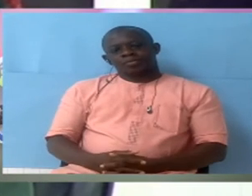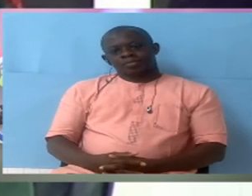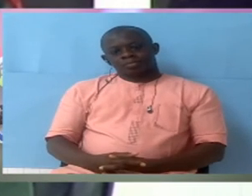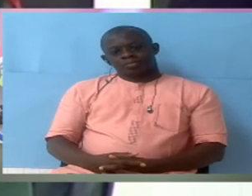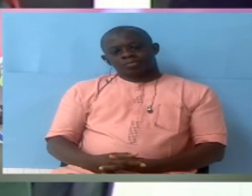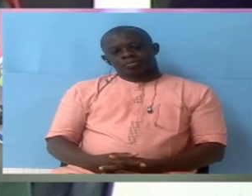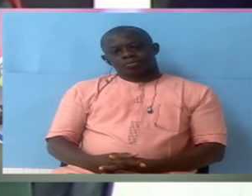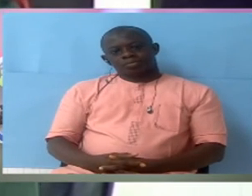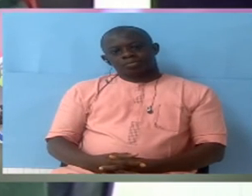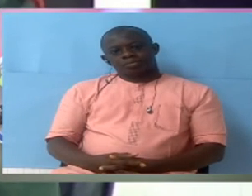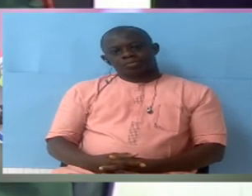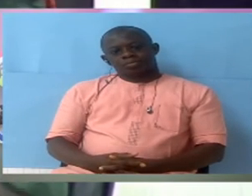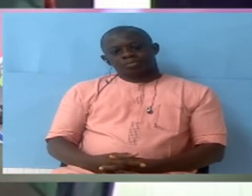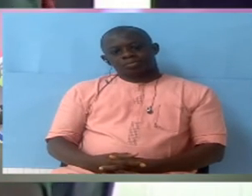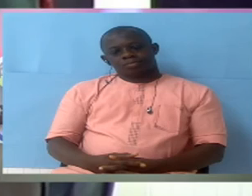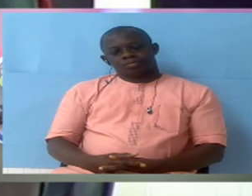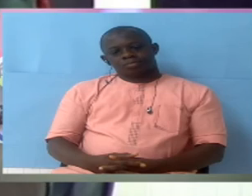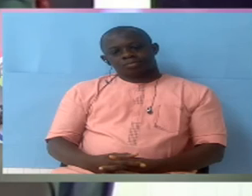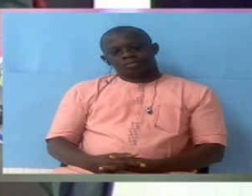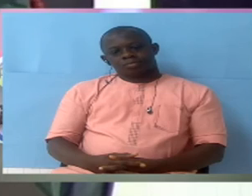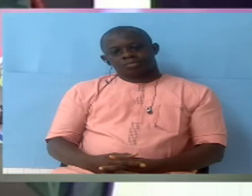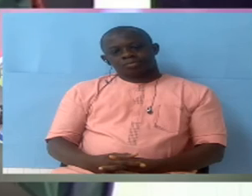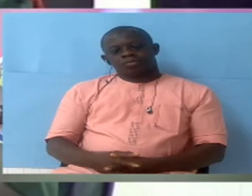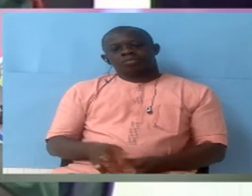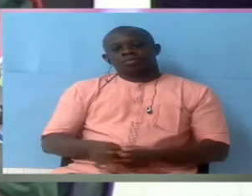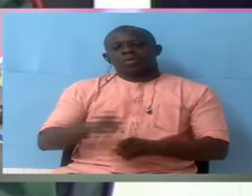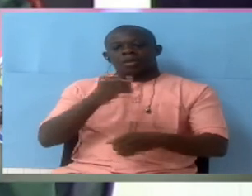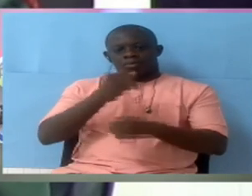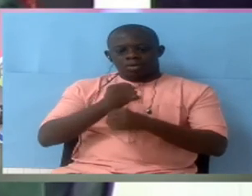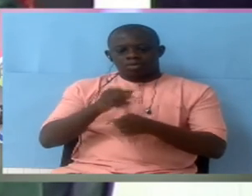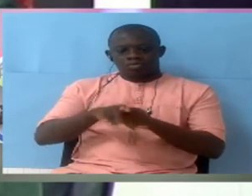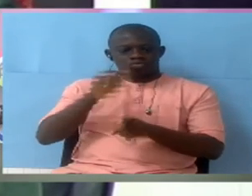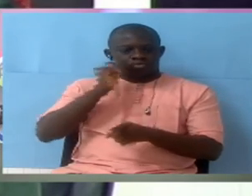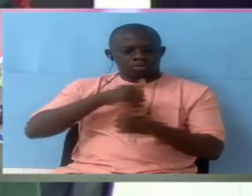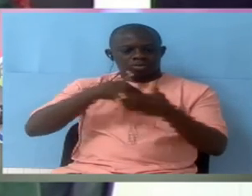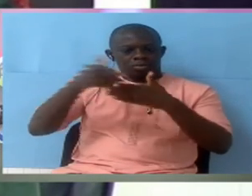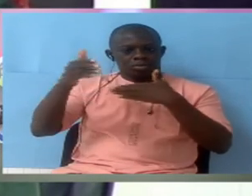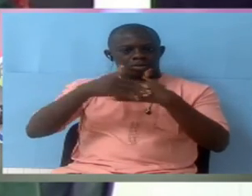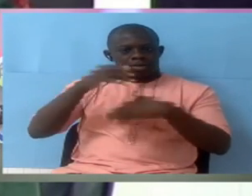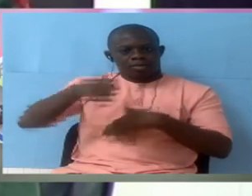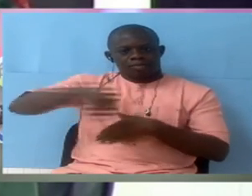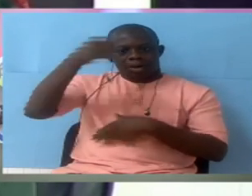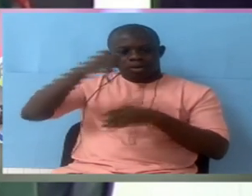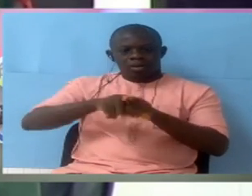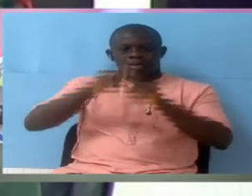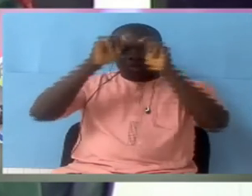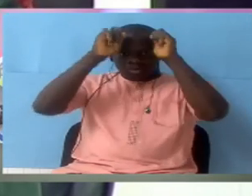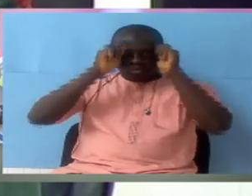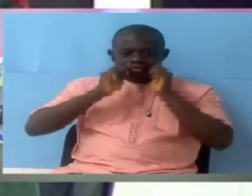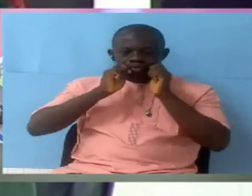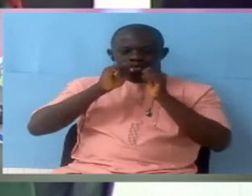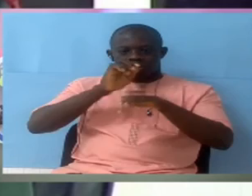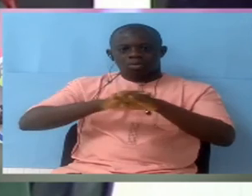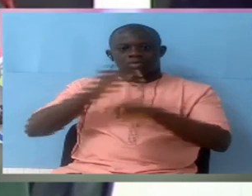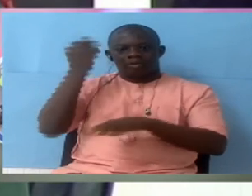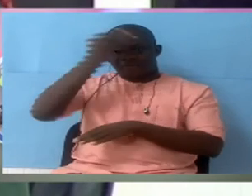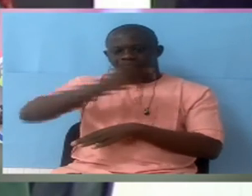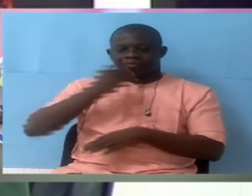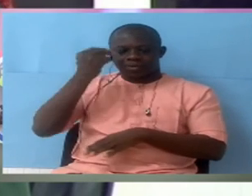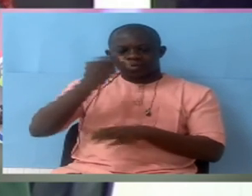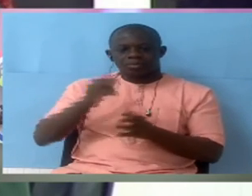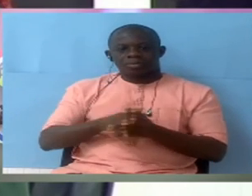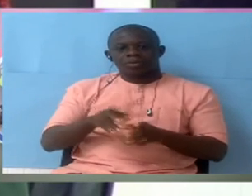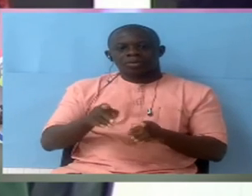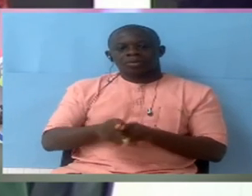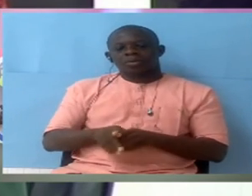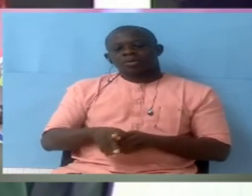Janjambure. They blindfolded him with the plastic bag. Ñu daldi jël mbusi nylon bi muur ko ci kanamam bi. Tie